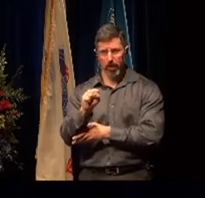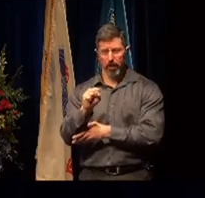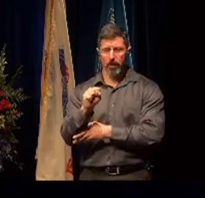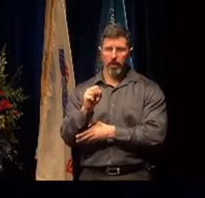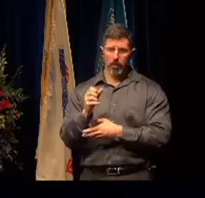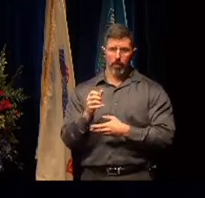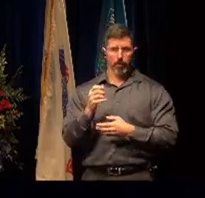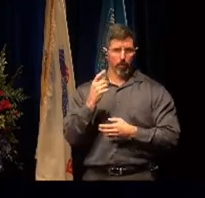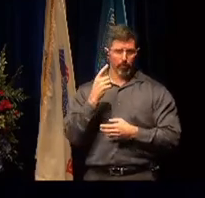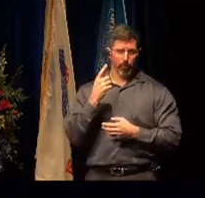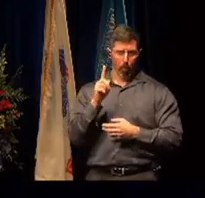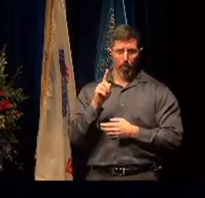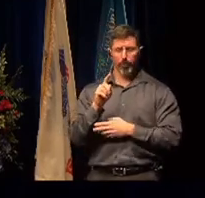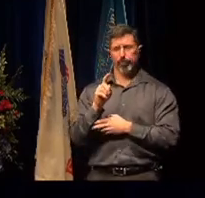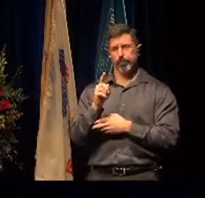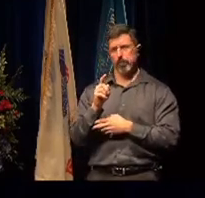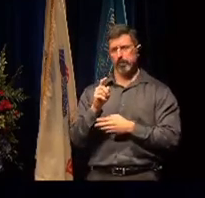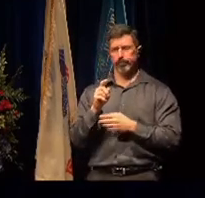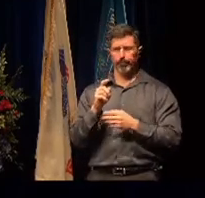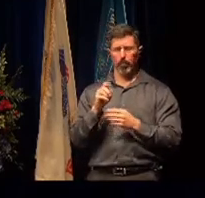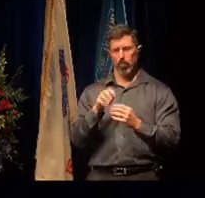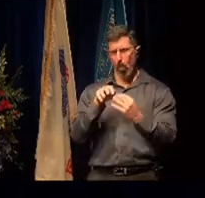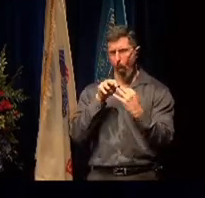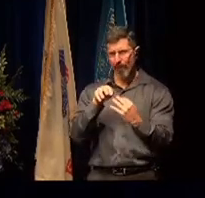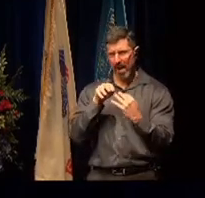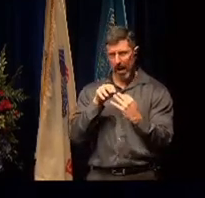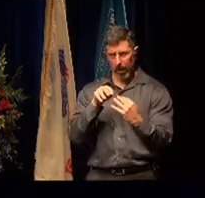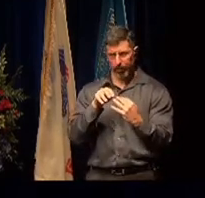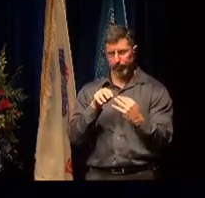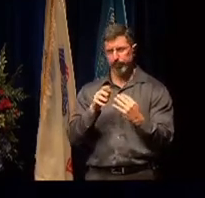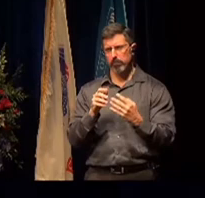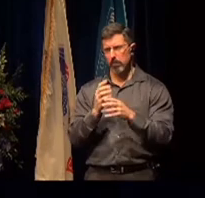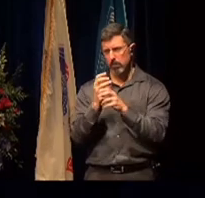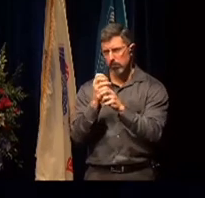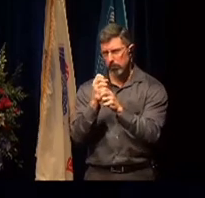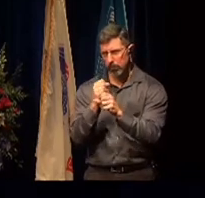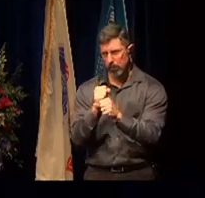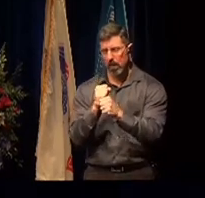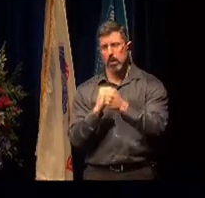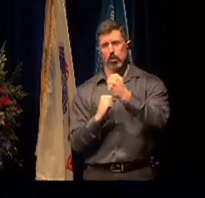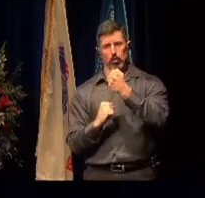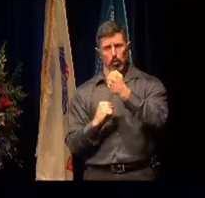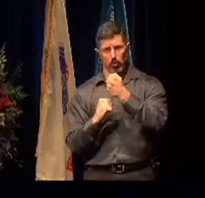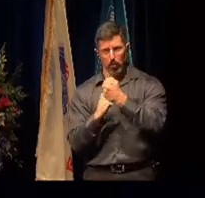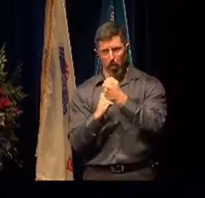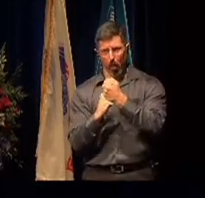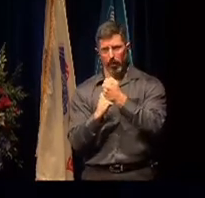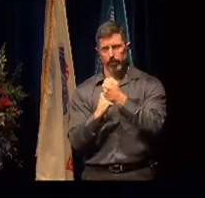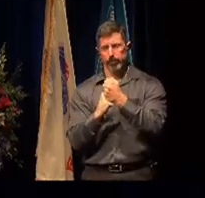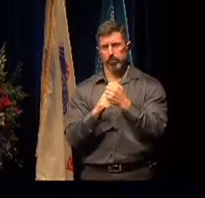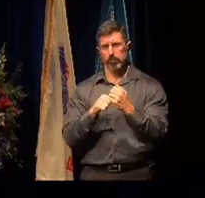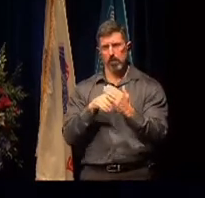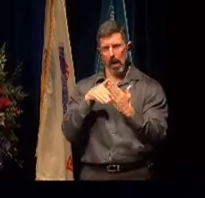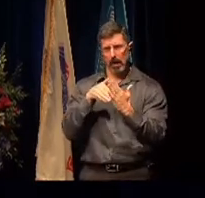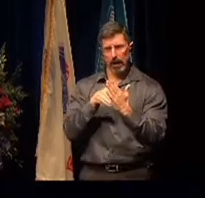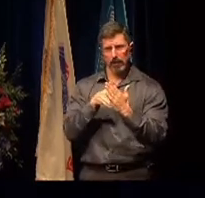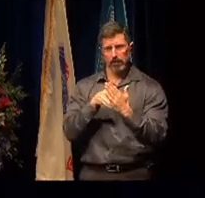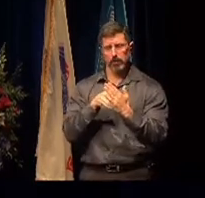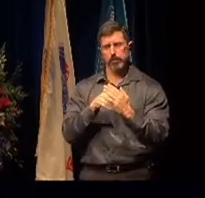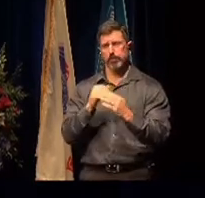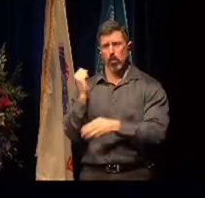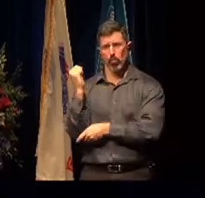UW, which may be more simply described as support to resistance forces or freedom